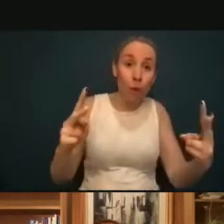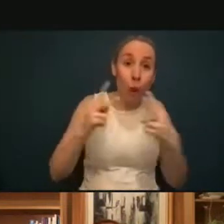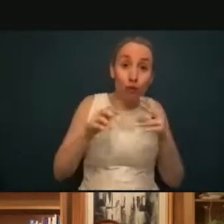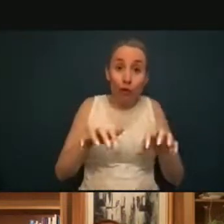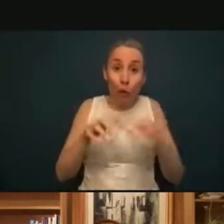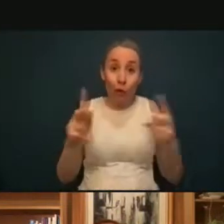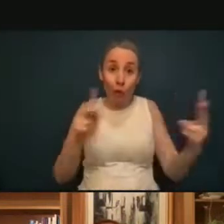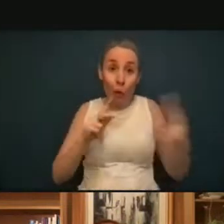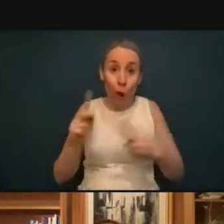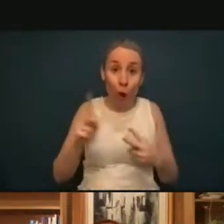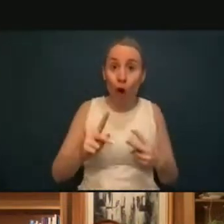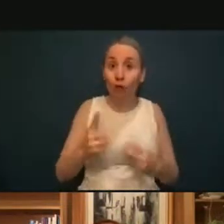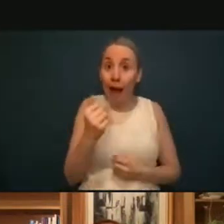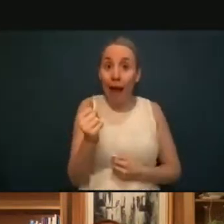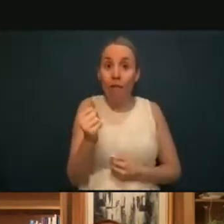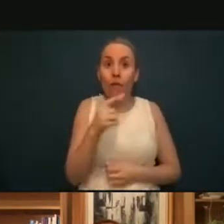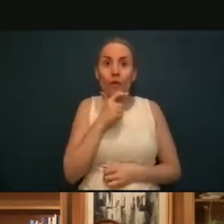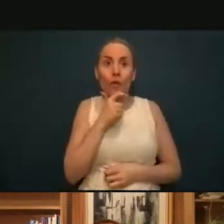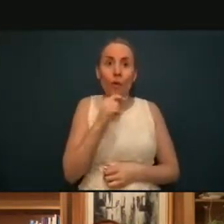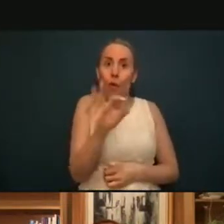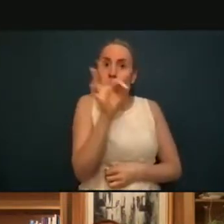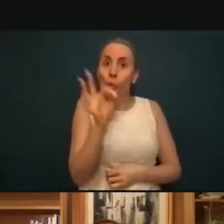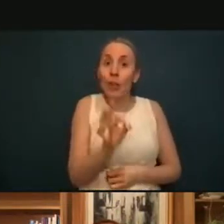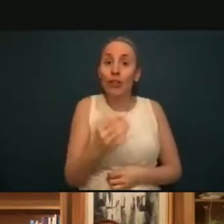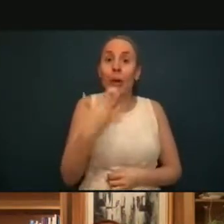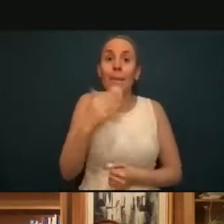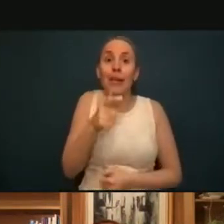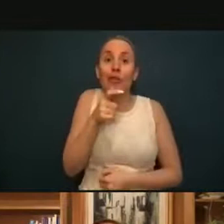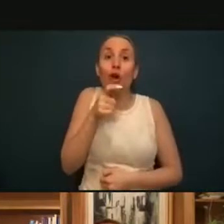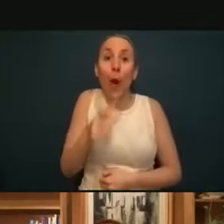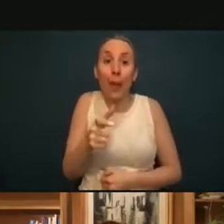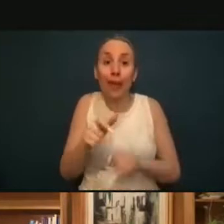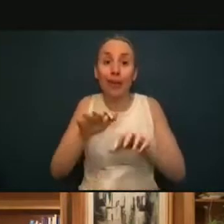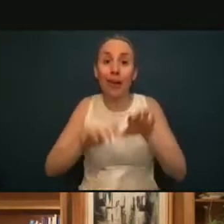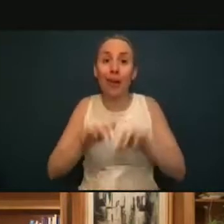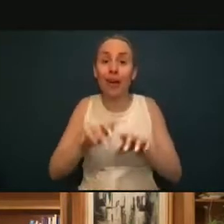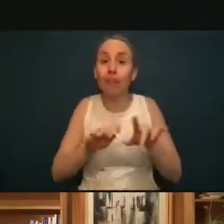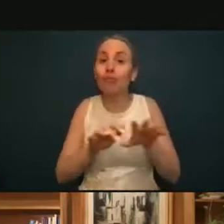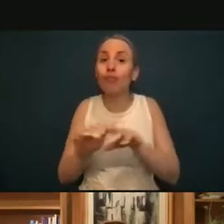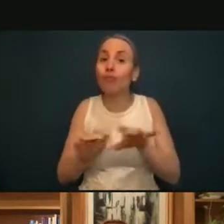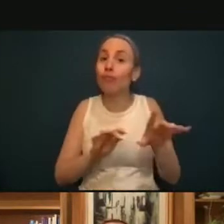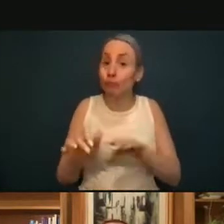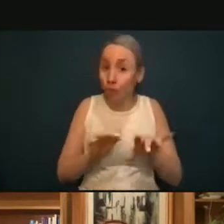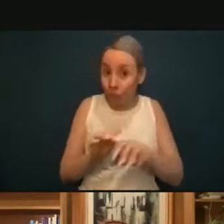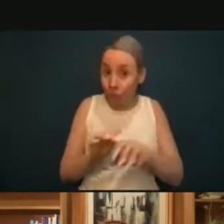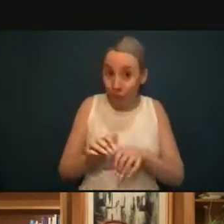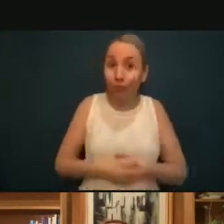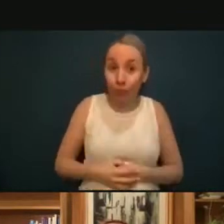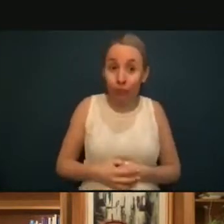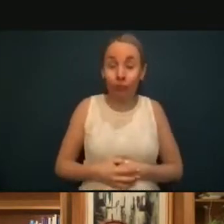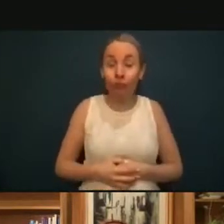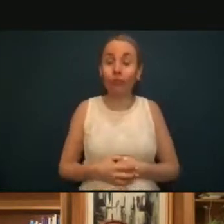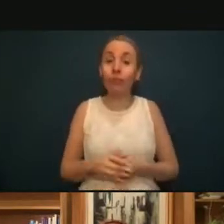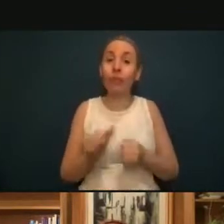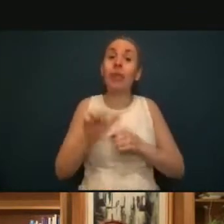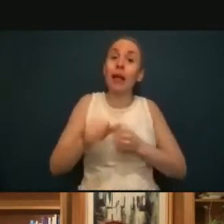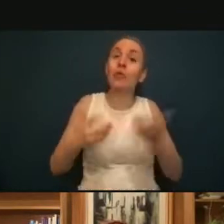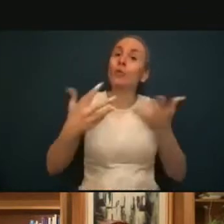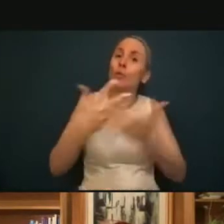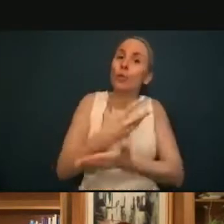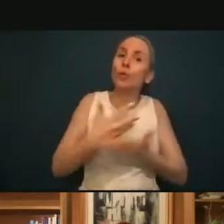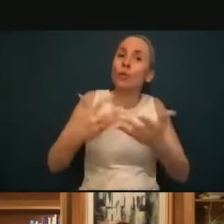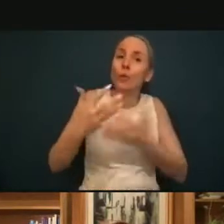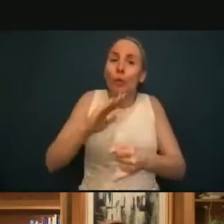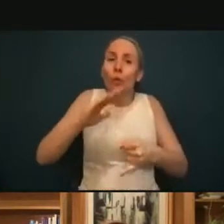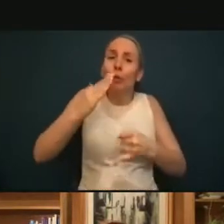to just pop the questions into the comment section, what we will do is towards the end of the panel discussion, we will try and answer as many of those